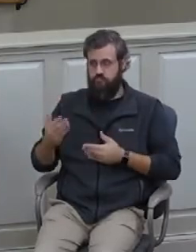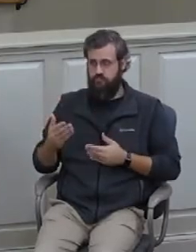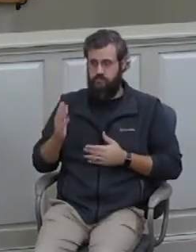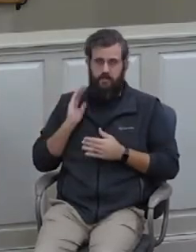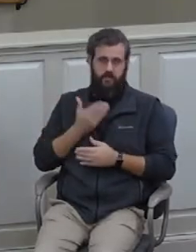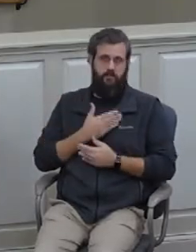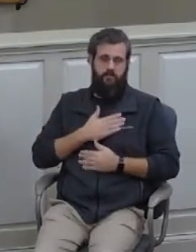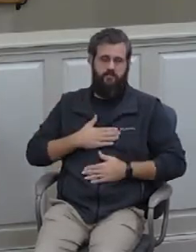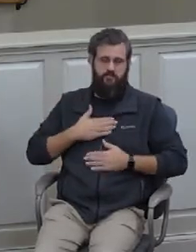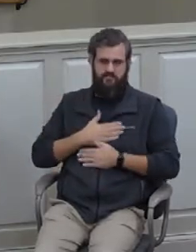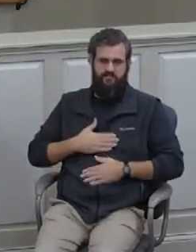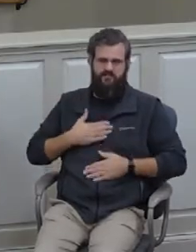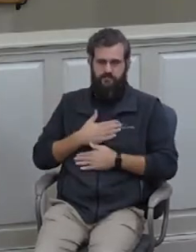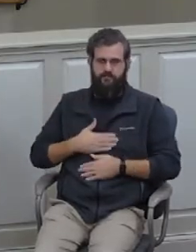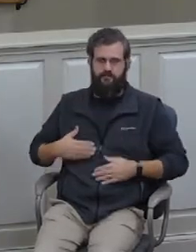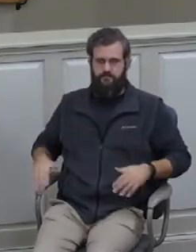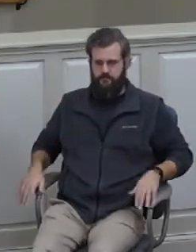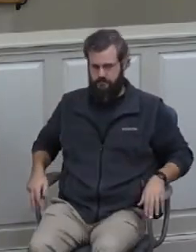pleasure.